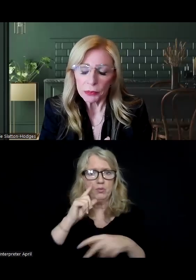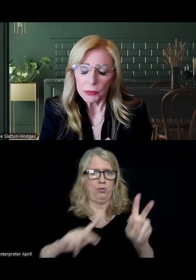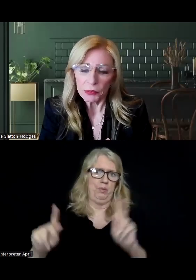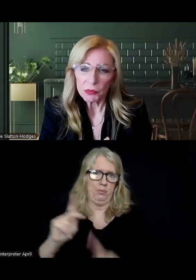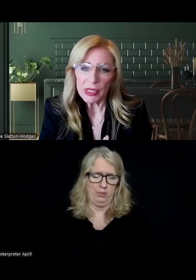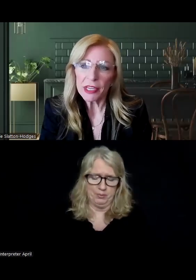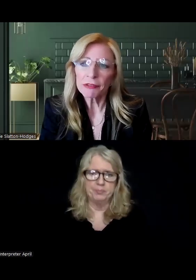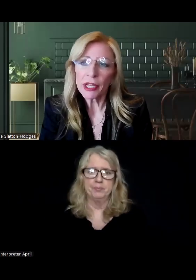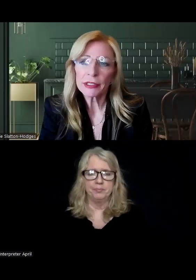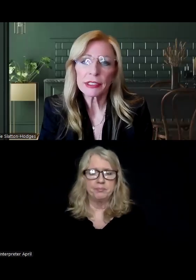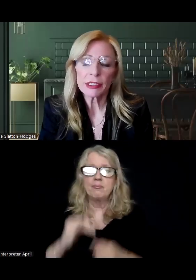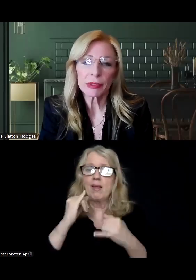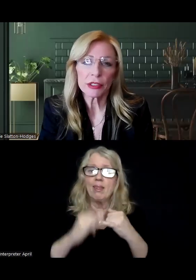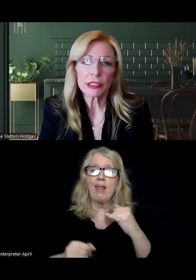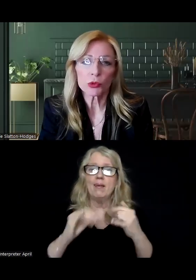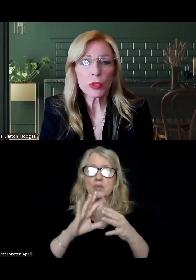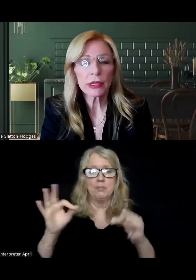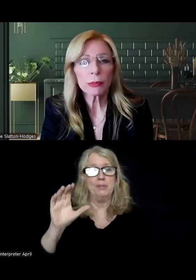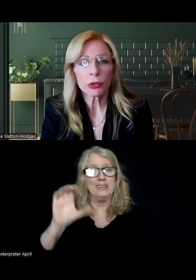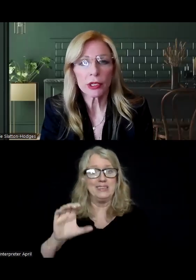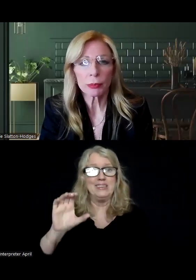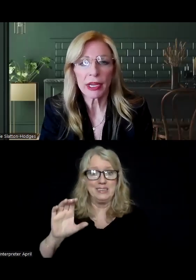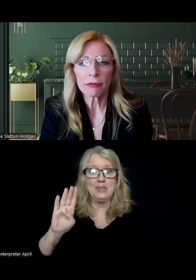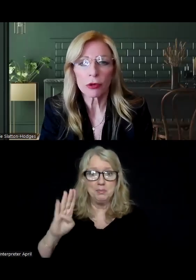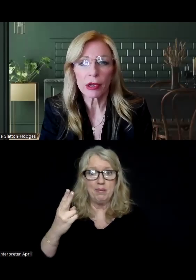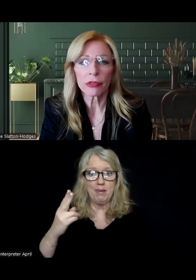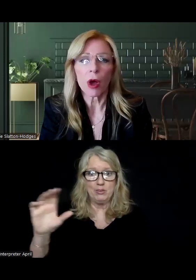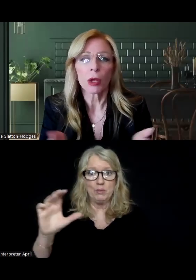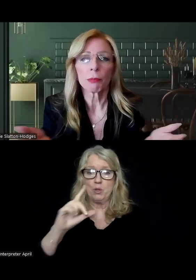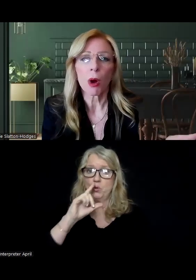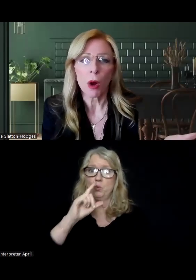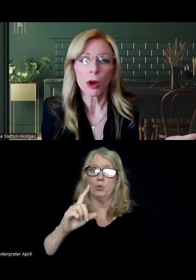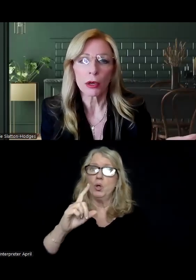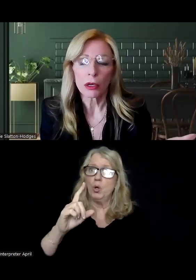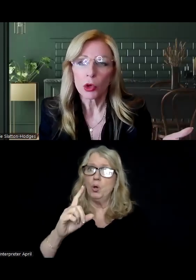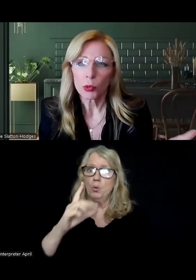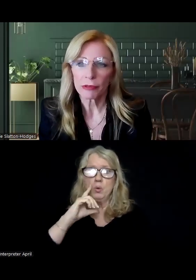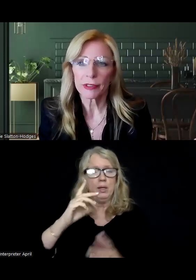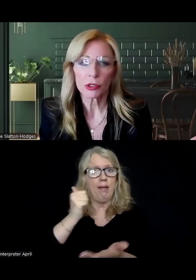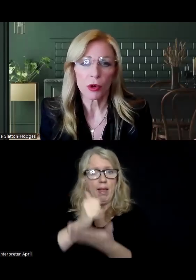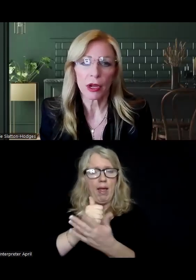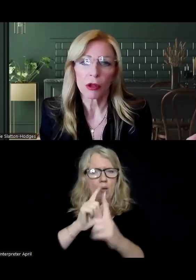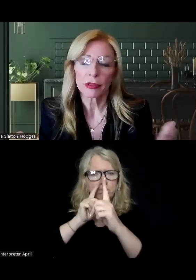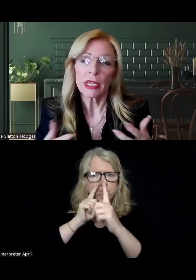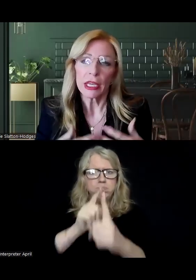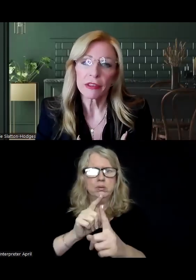say is I feel like CCBHCs really put behavioral health on par with physical health, and